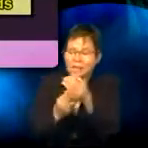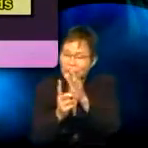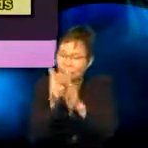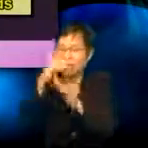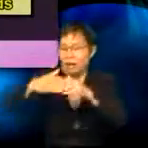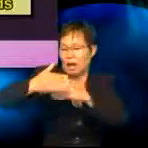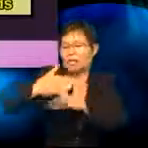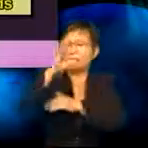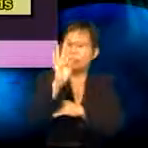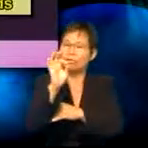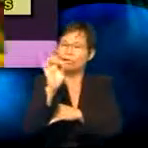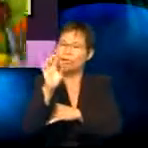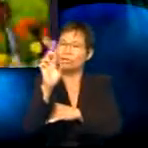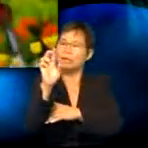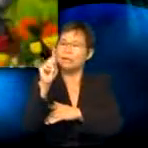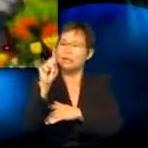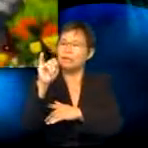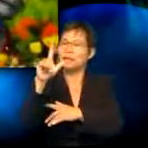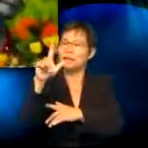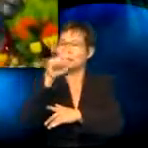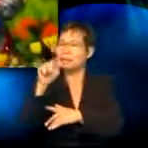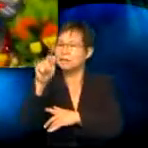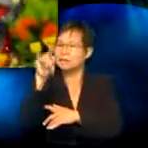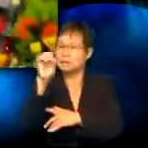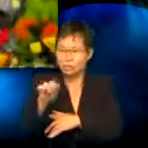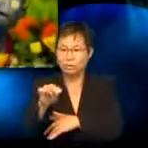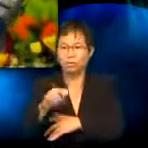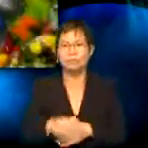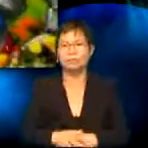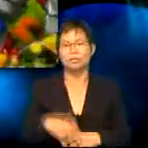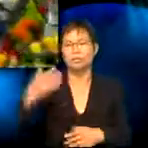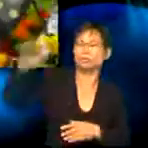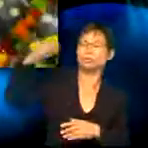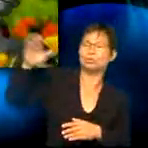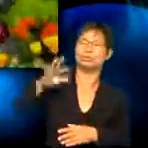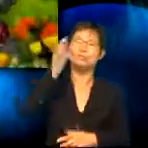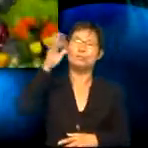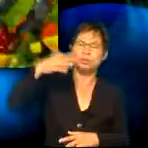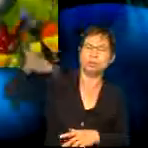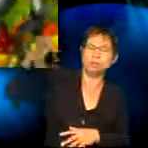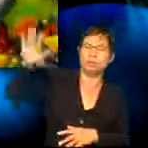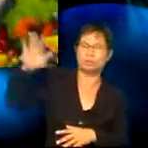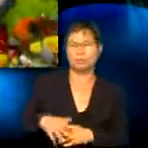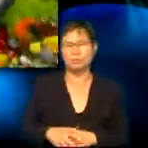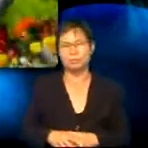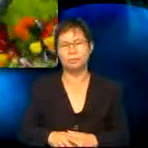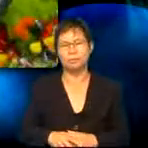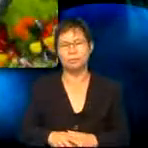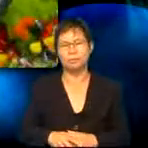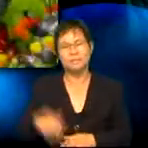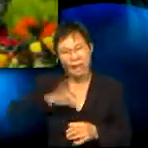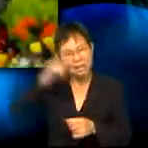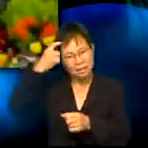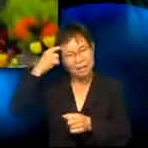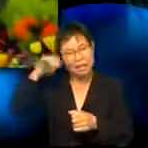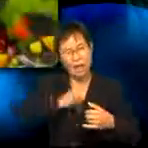after fertilization. Shoo, shoo, shoo, shoo. I think I